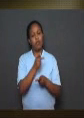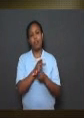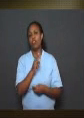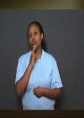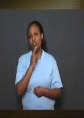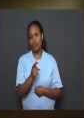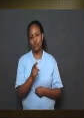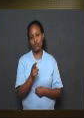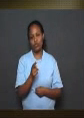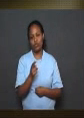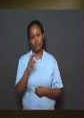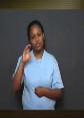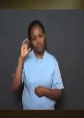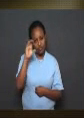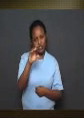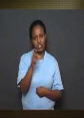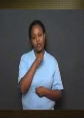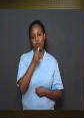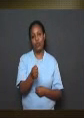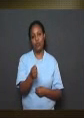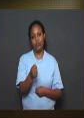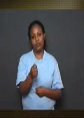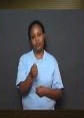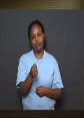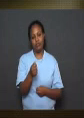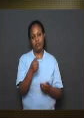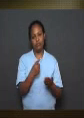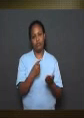You are protected from being forced